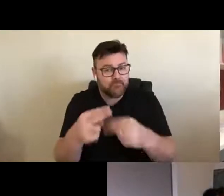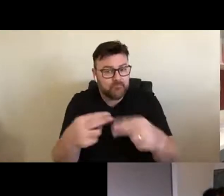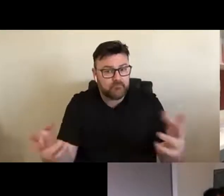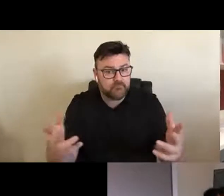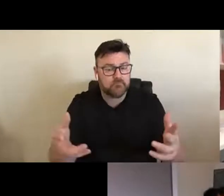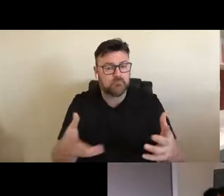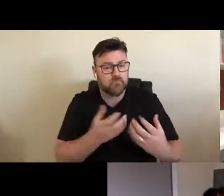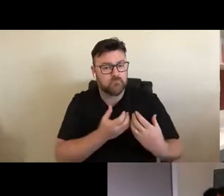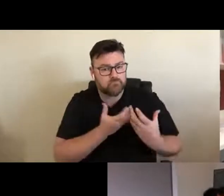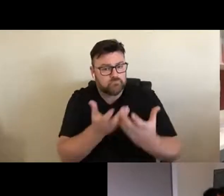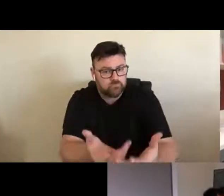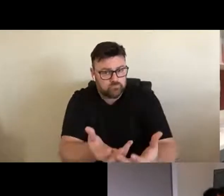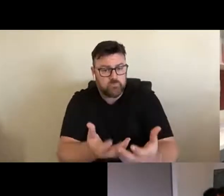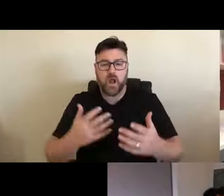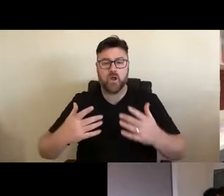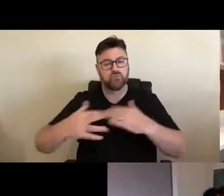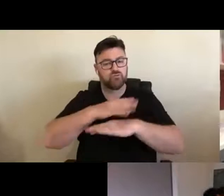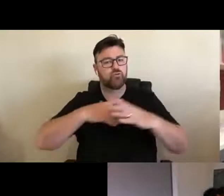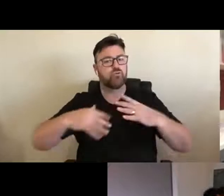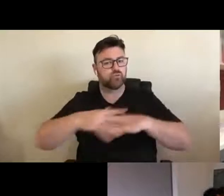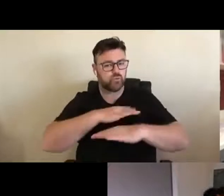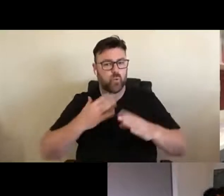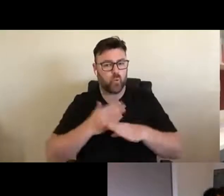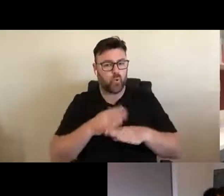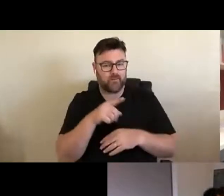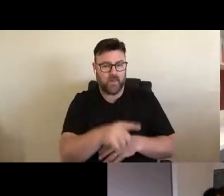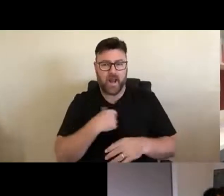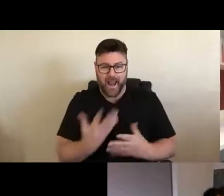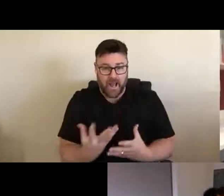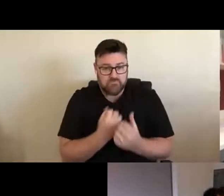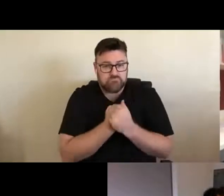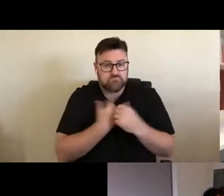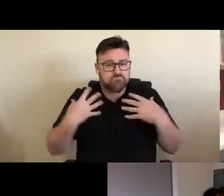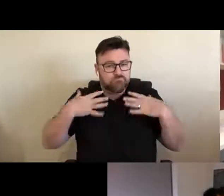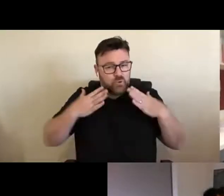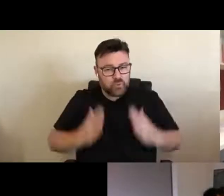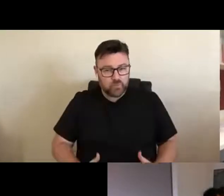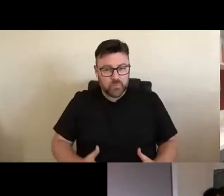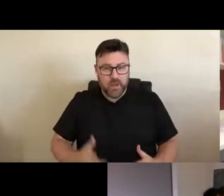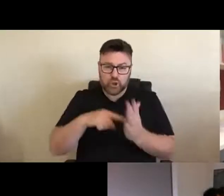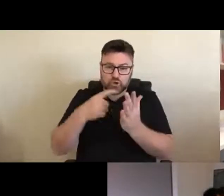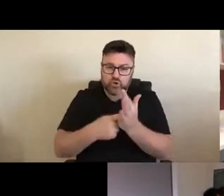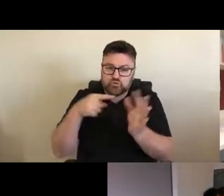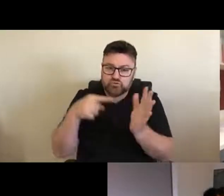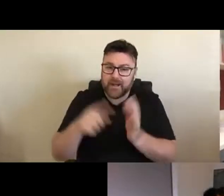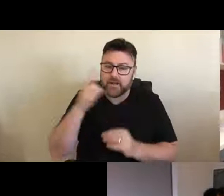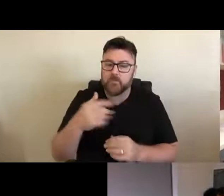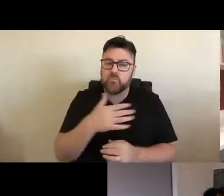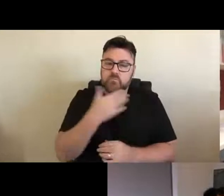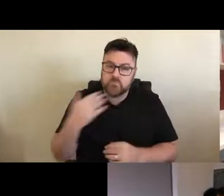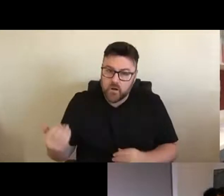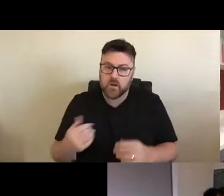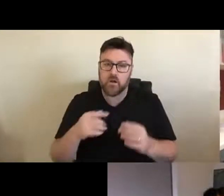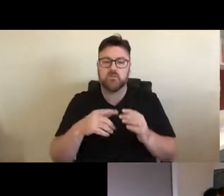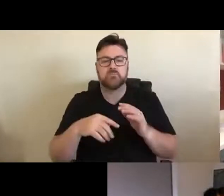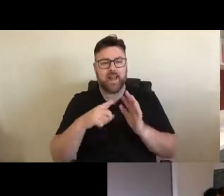about embracing humanity and really making sure that we treat each other properly, ethically, and with